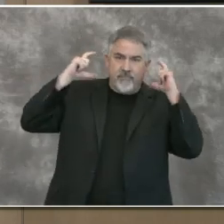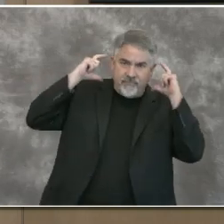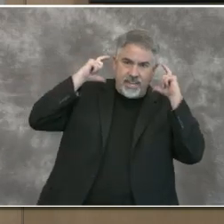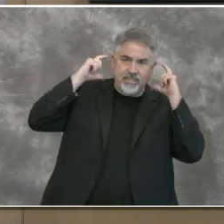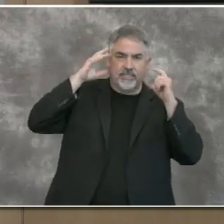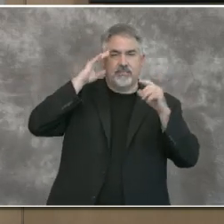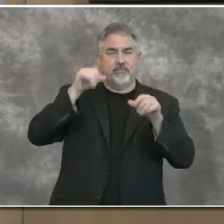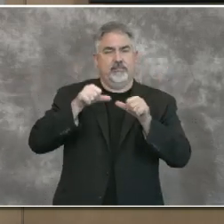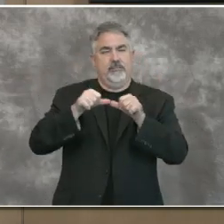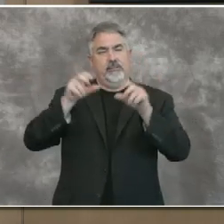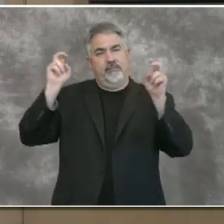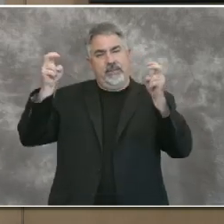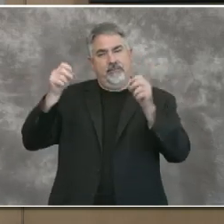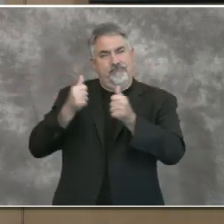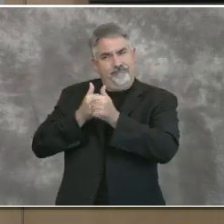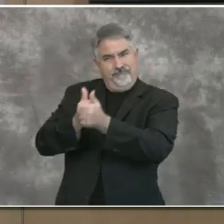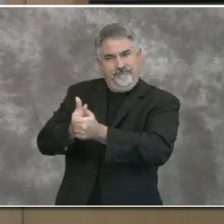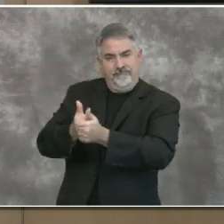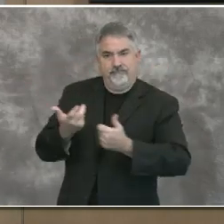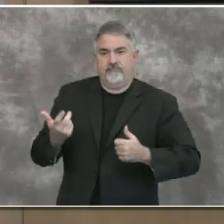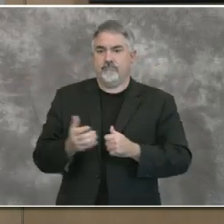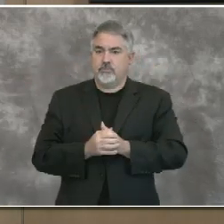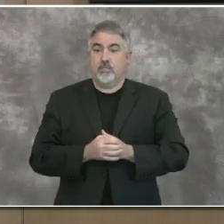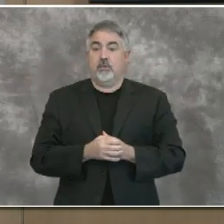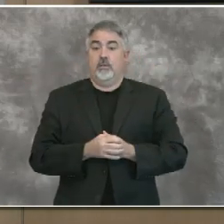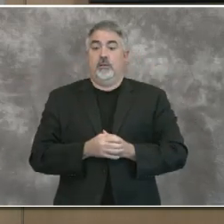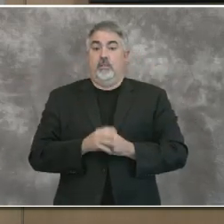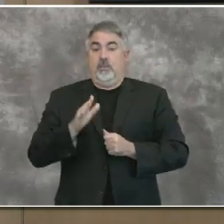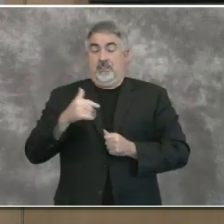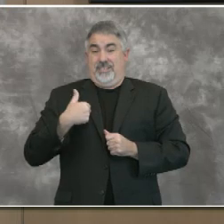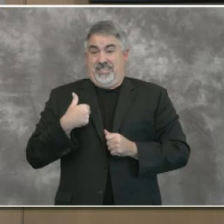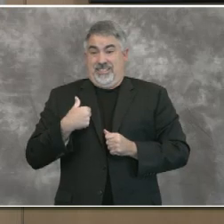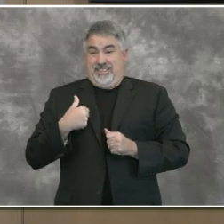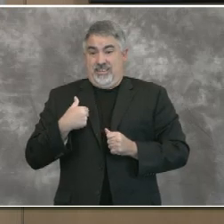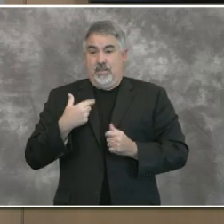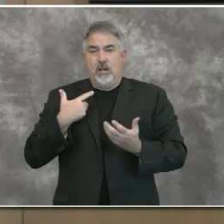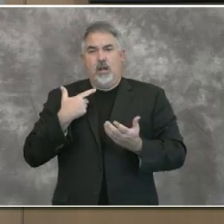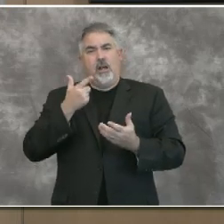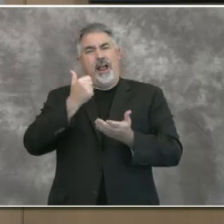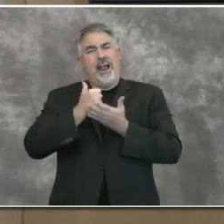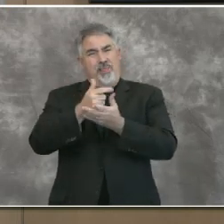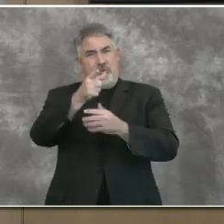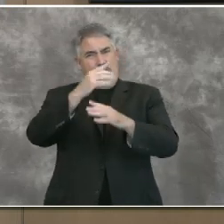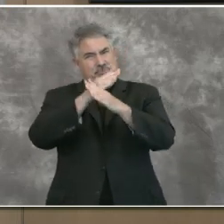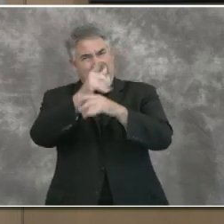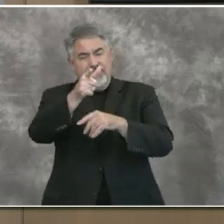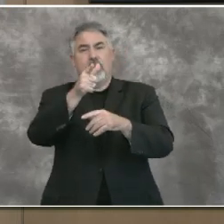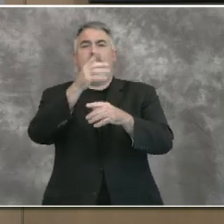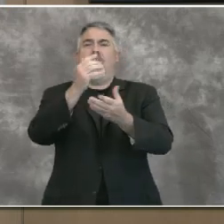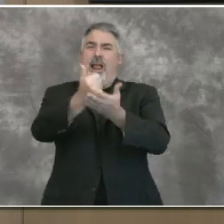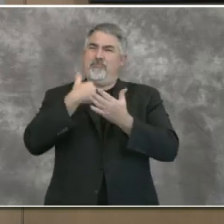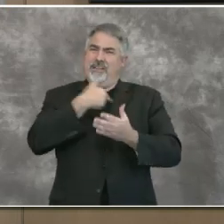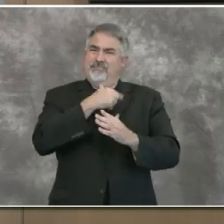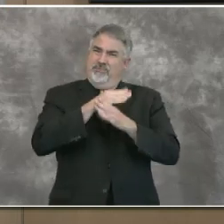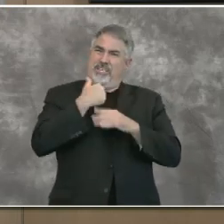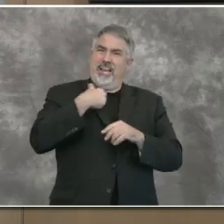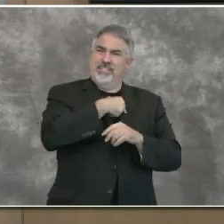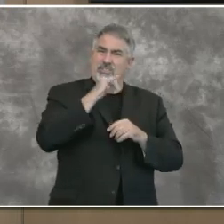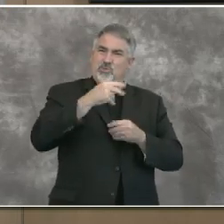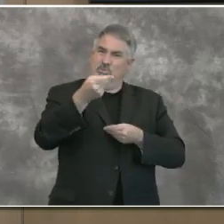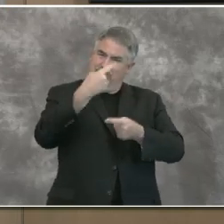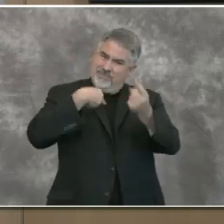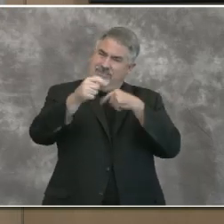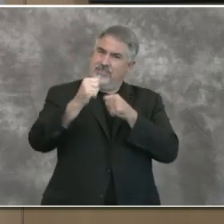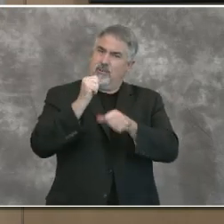can protect you and you can protect me. We want everyone to get involved. We know there are a lot of